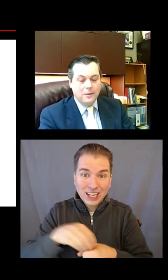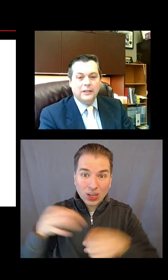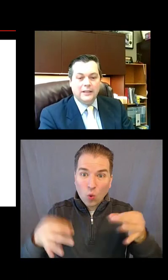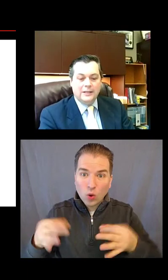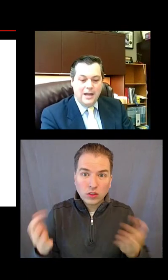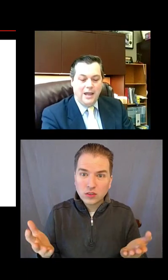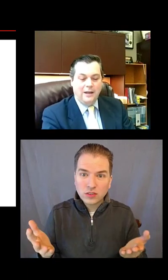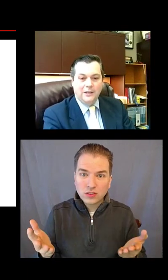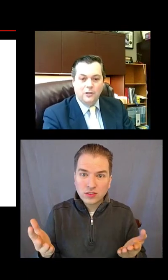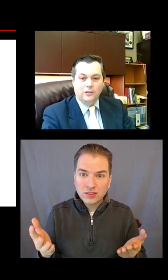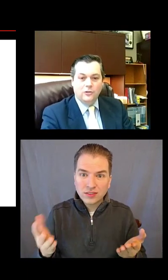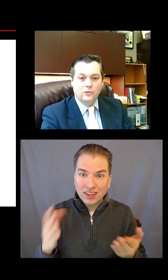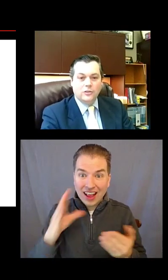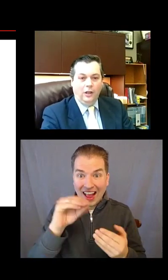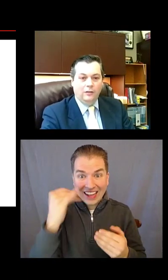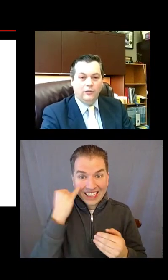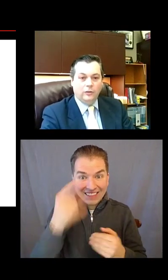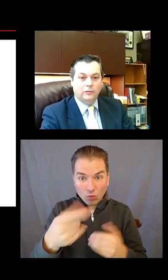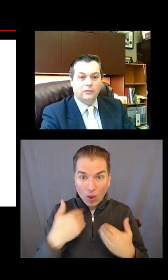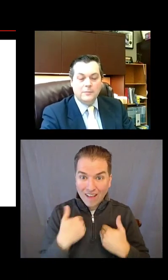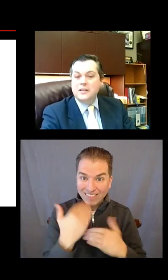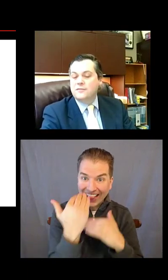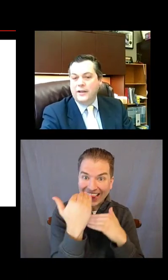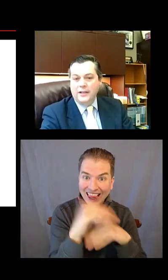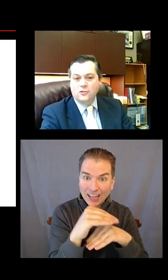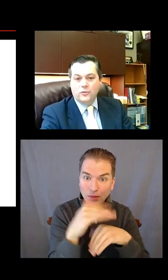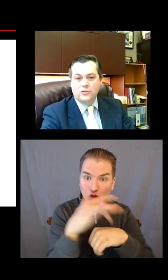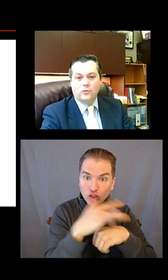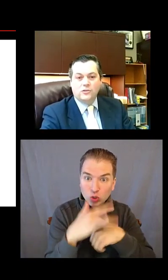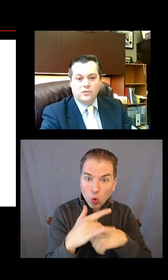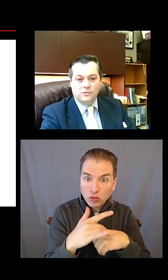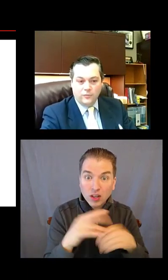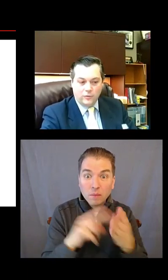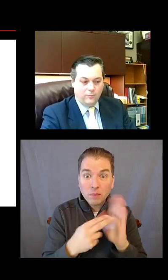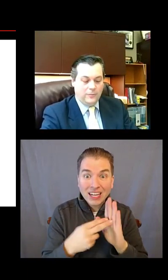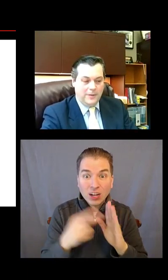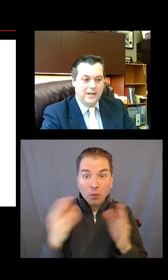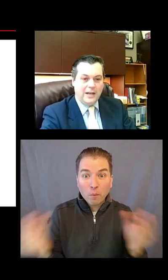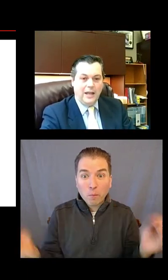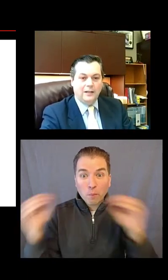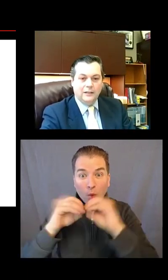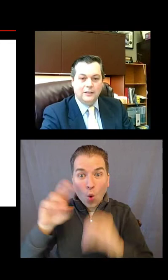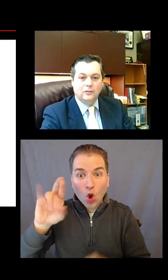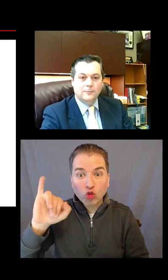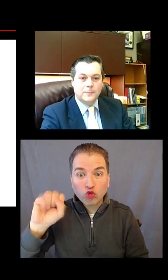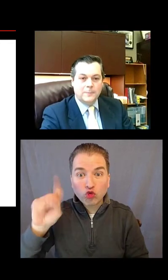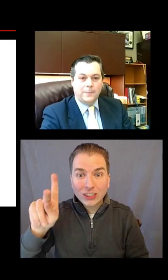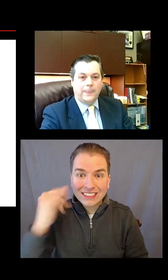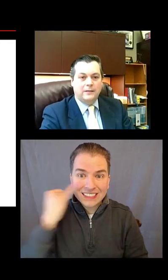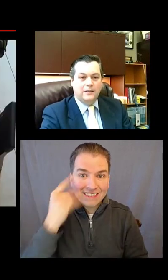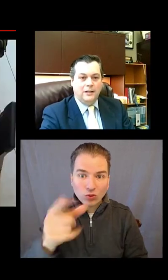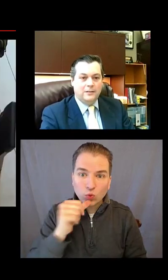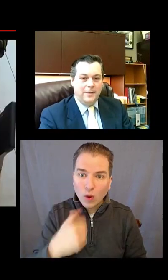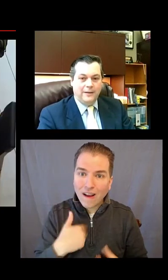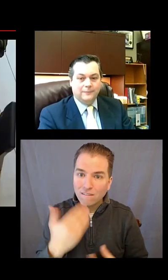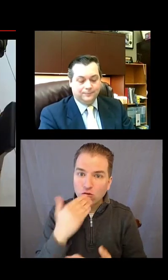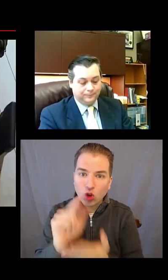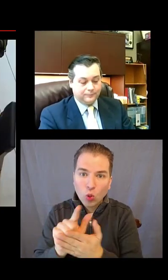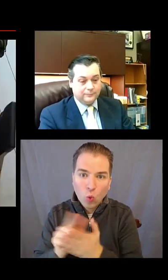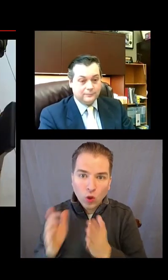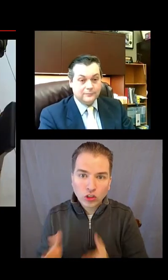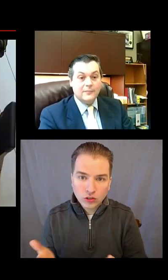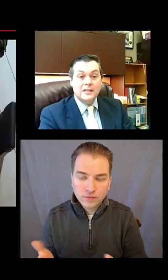is probably not a good use of your limited financial resources for spending on legal